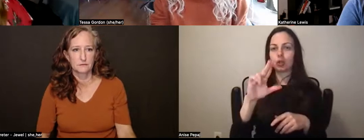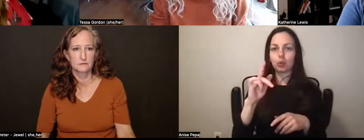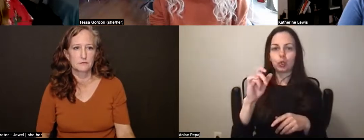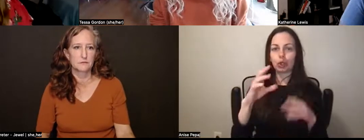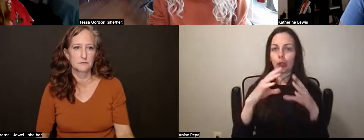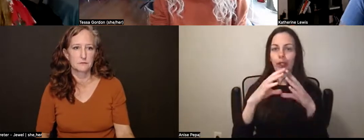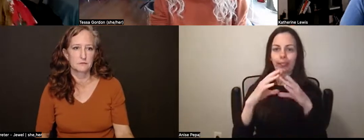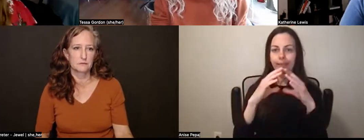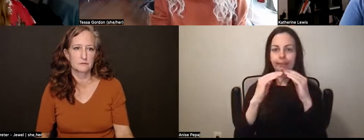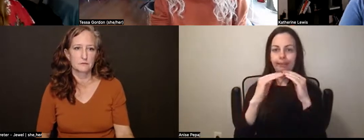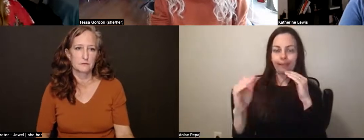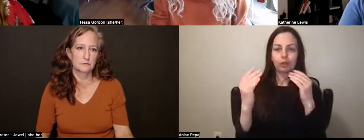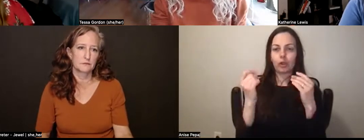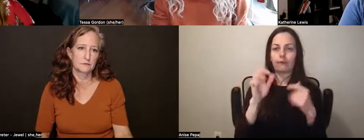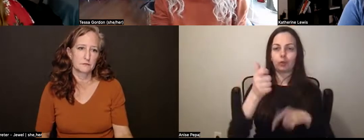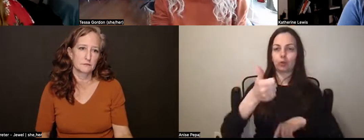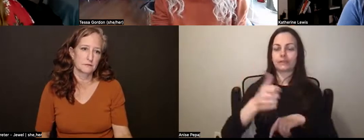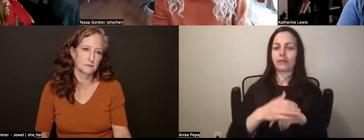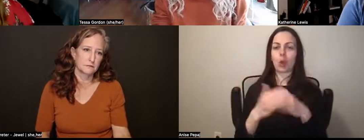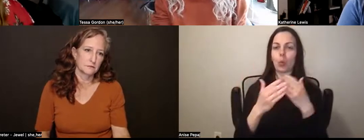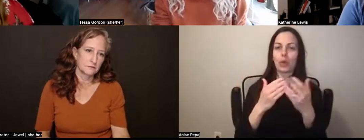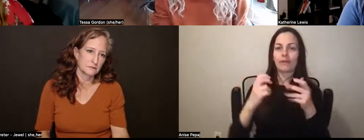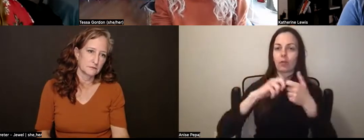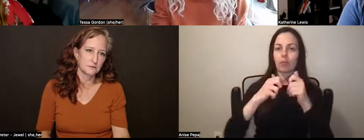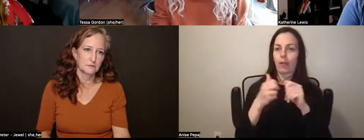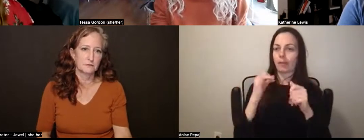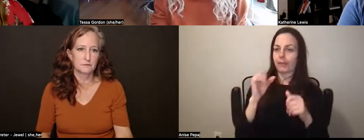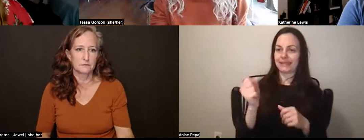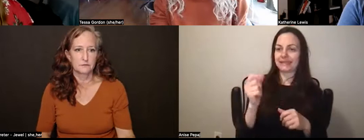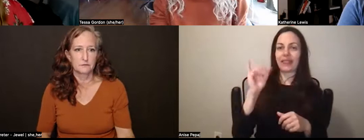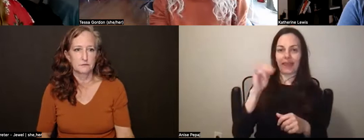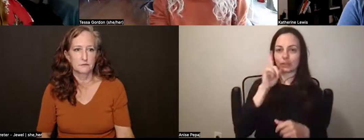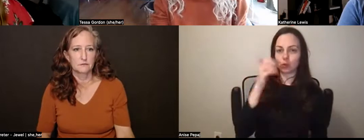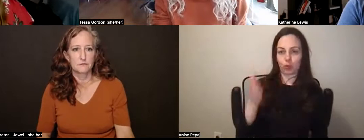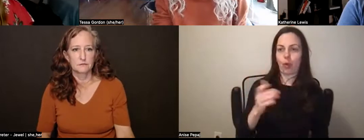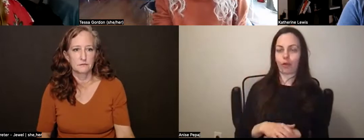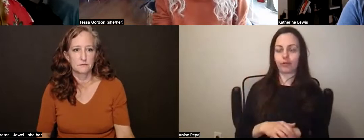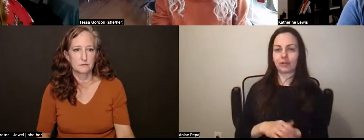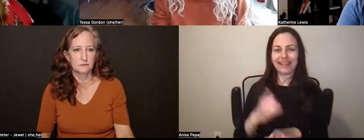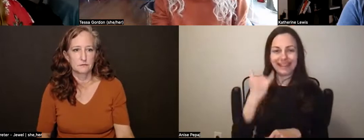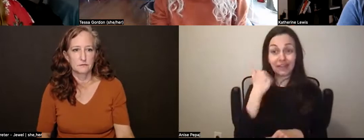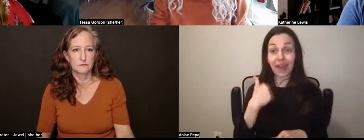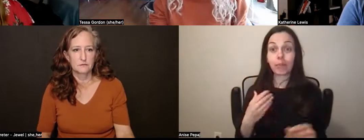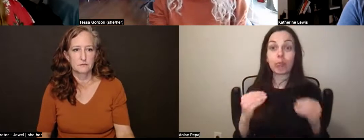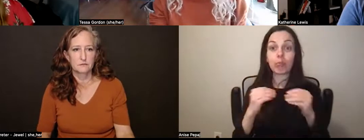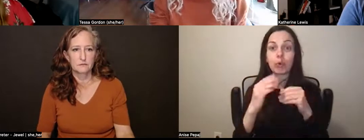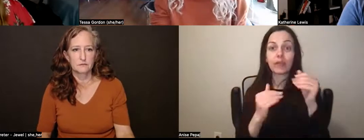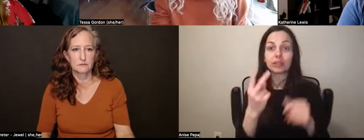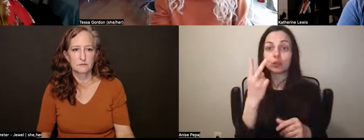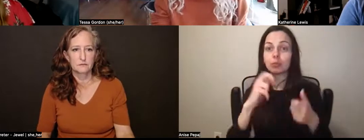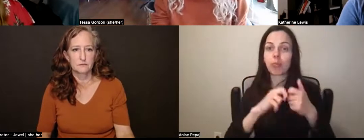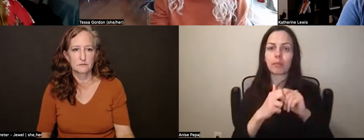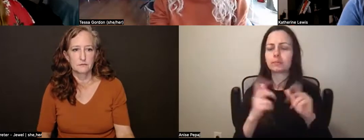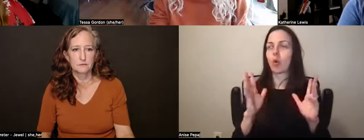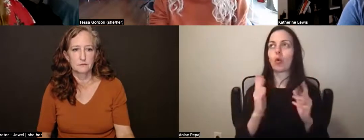self, and whatever the problem was is what they saw you as. If you had more than 2 problems, it was too much for them to